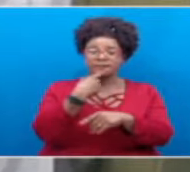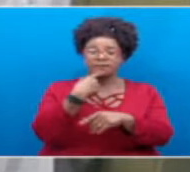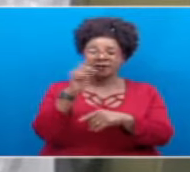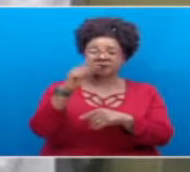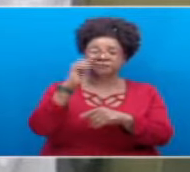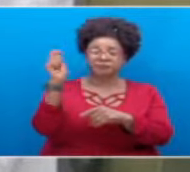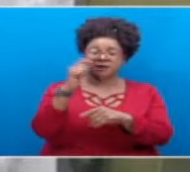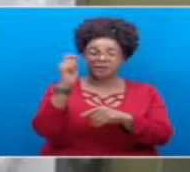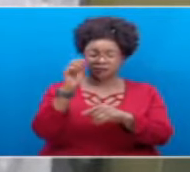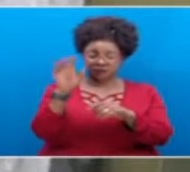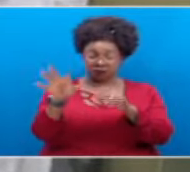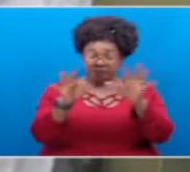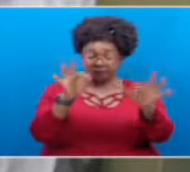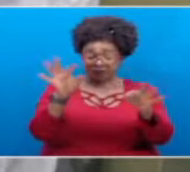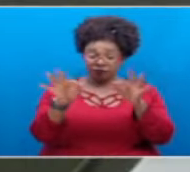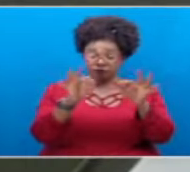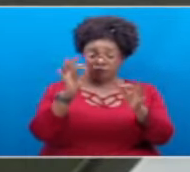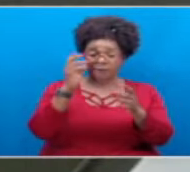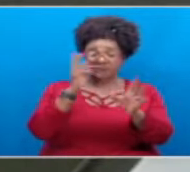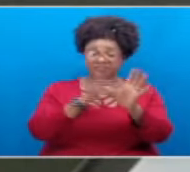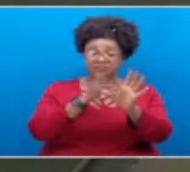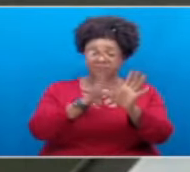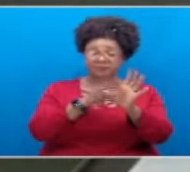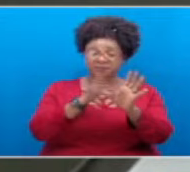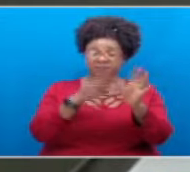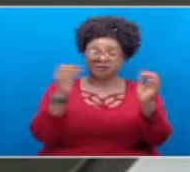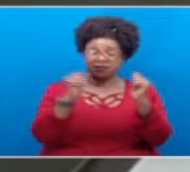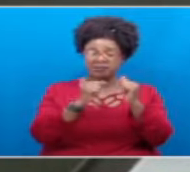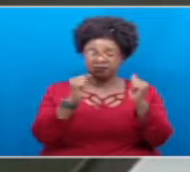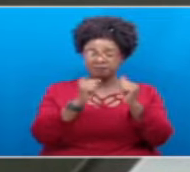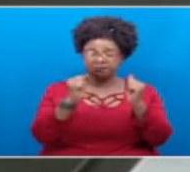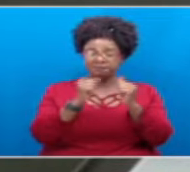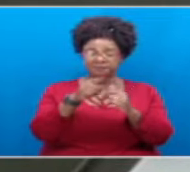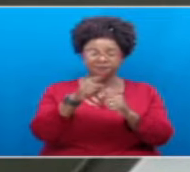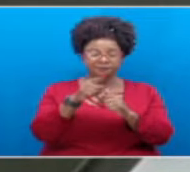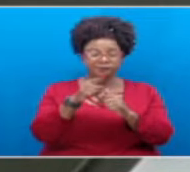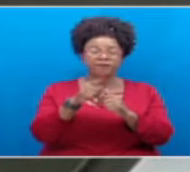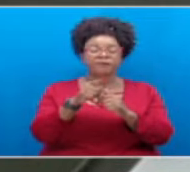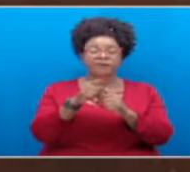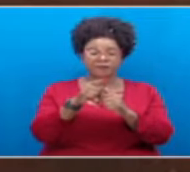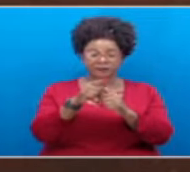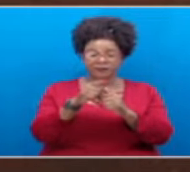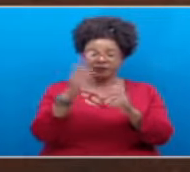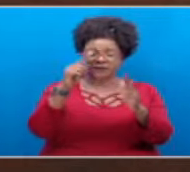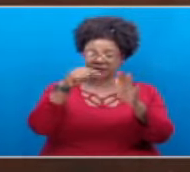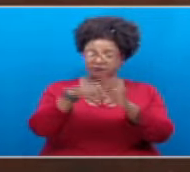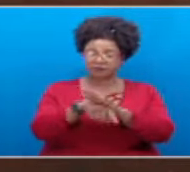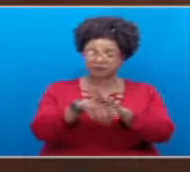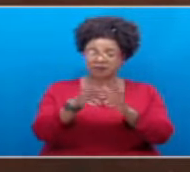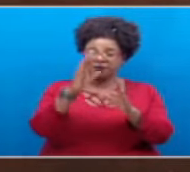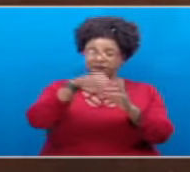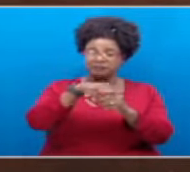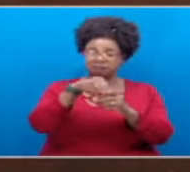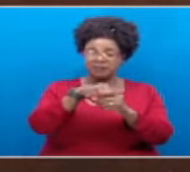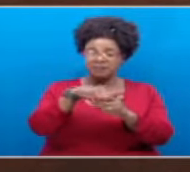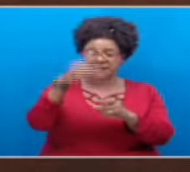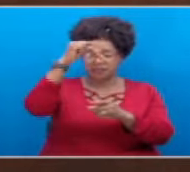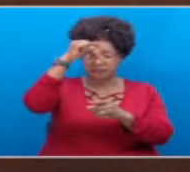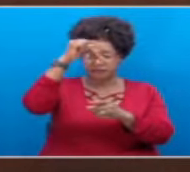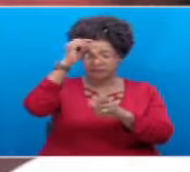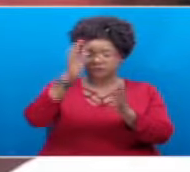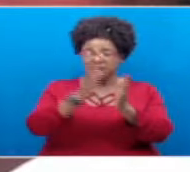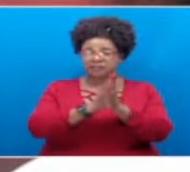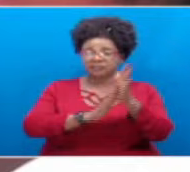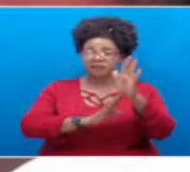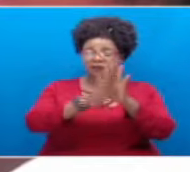take part in the phase 3 trials of the malaria vaccine was the fruit of intense investment by the government and development partners